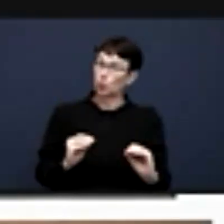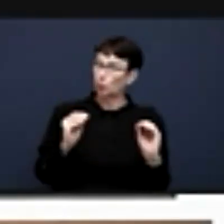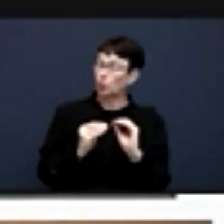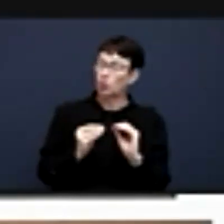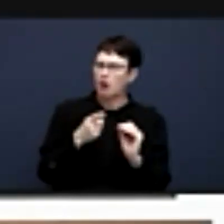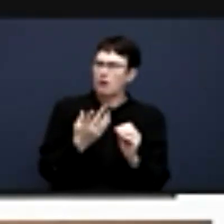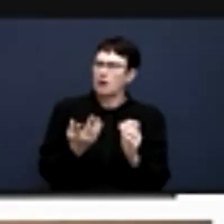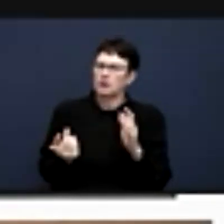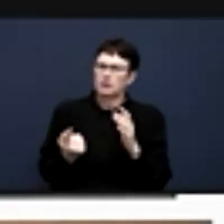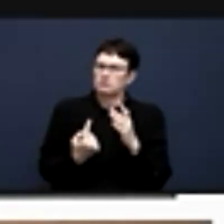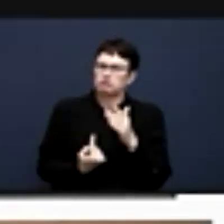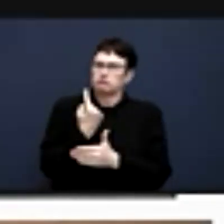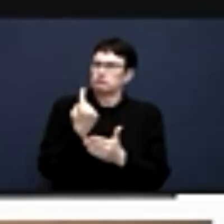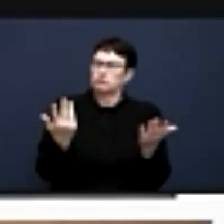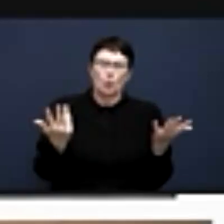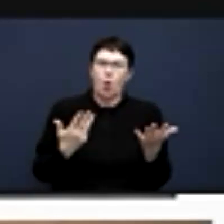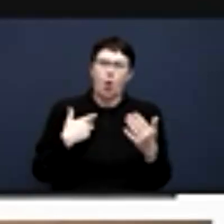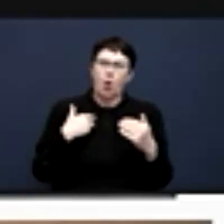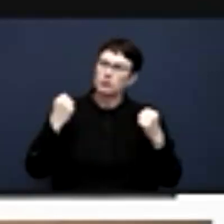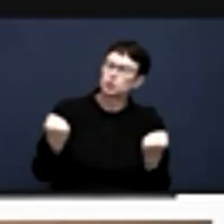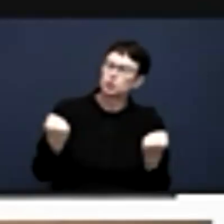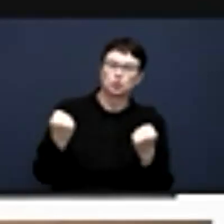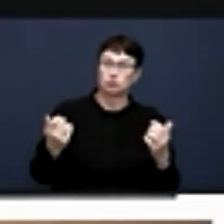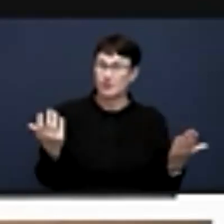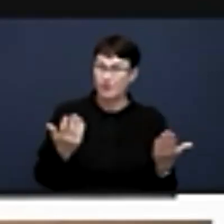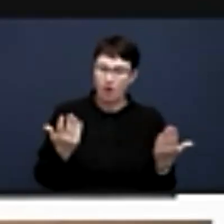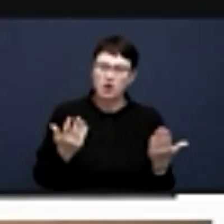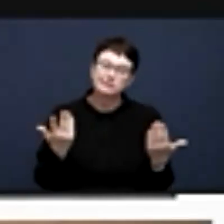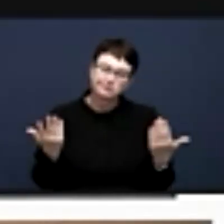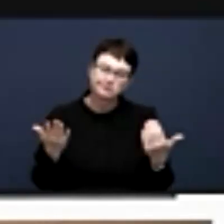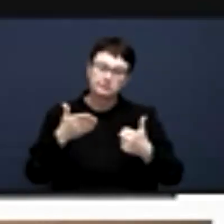least a temporary excluding factor? And the other one is,